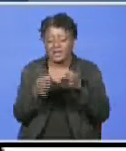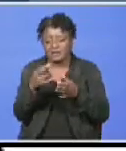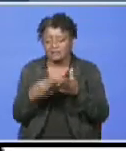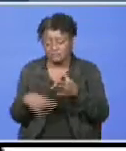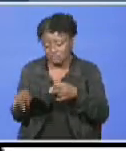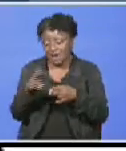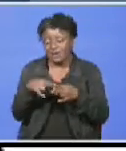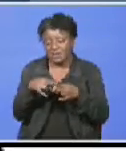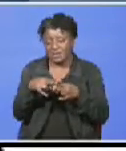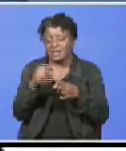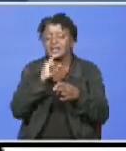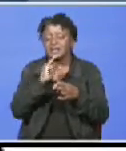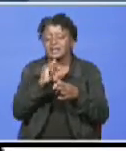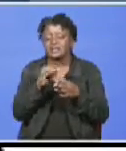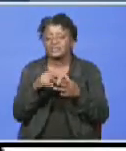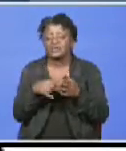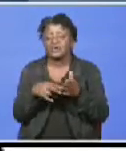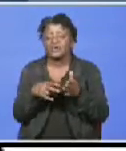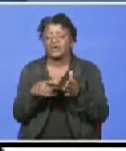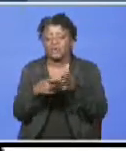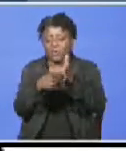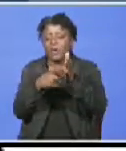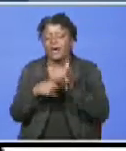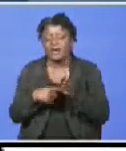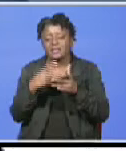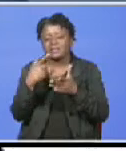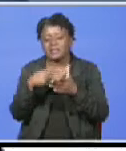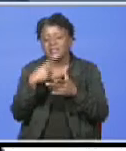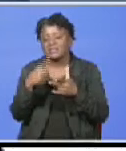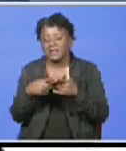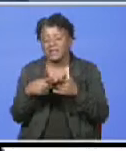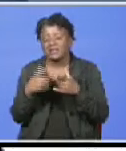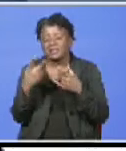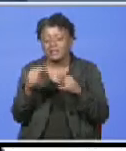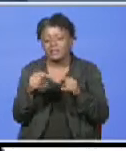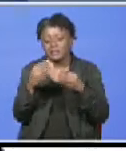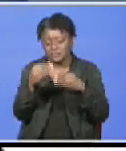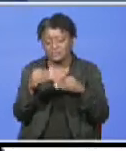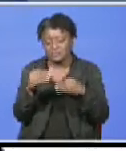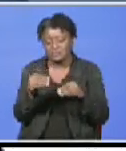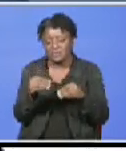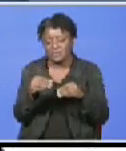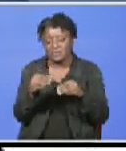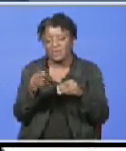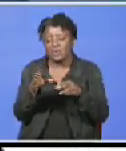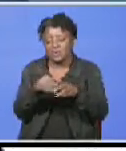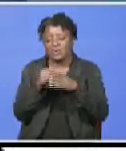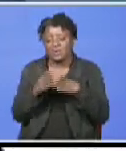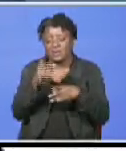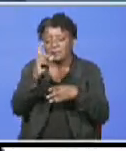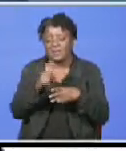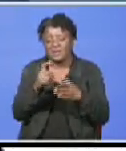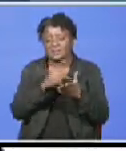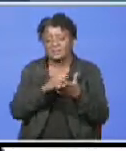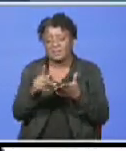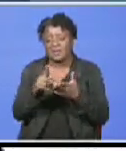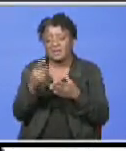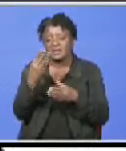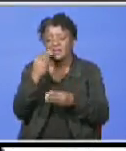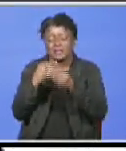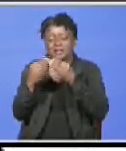required, then the vendor ought to pay the customer to the nearest 5 cents, whether that's rounded down or rounded